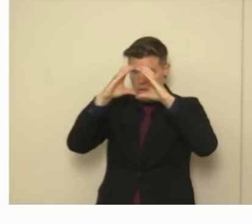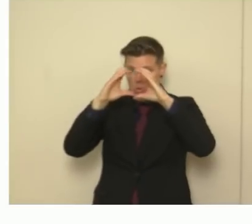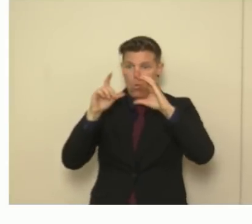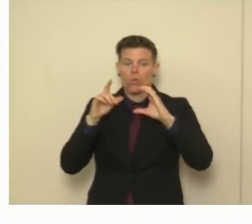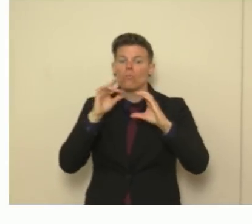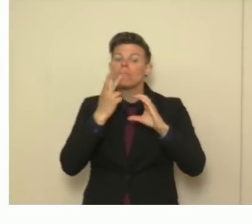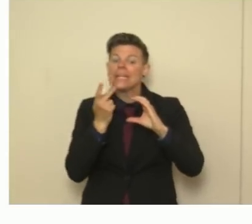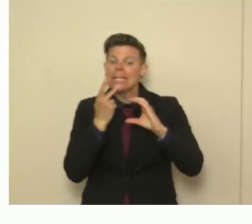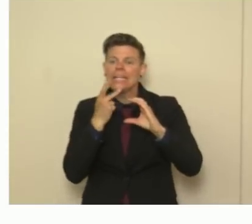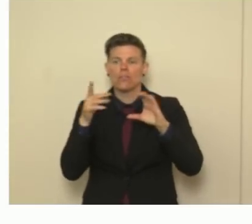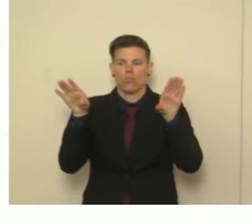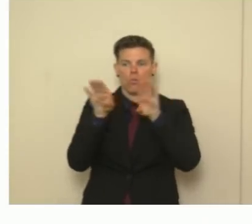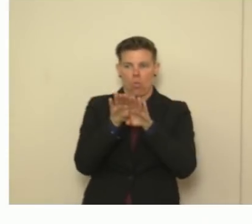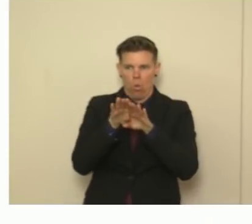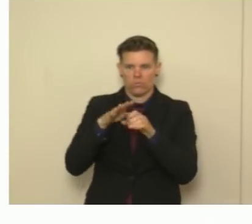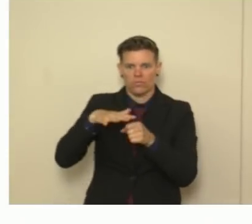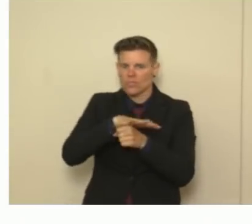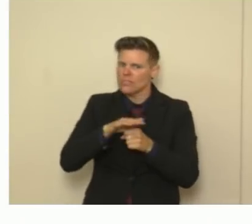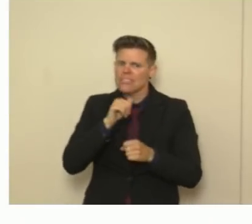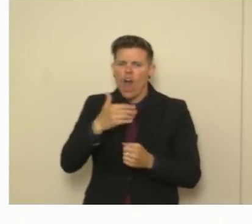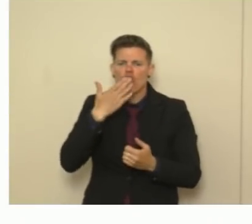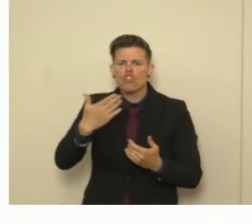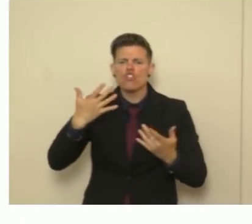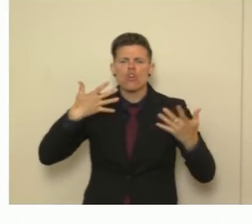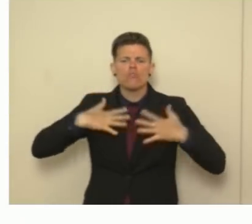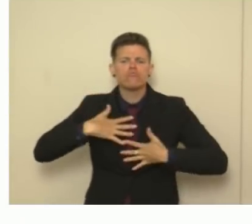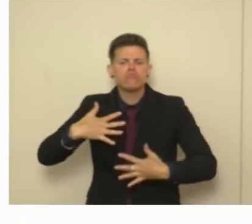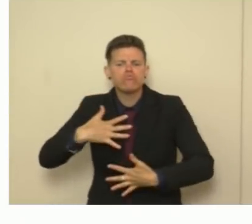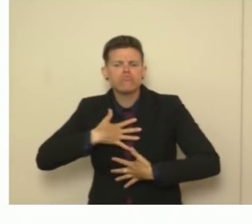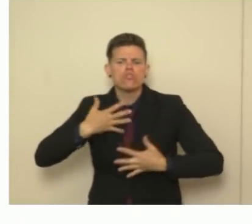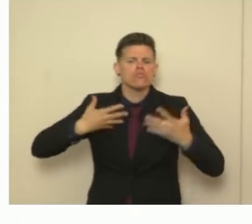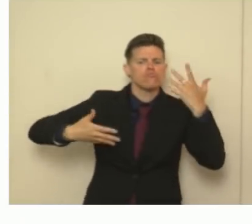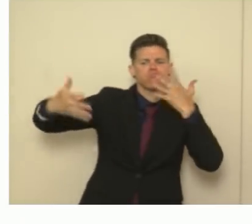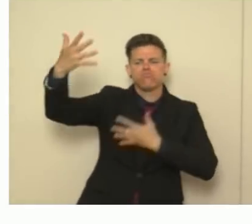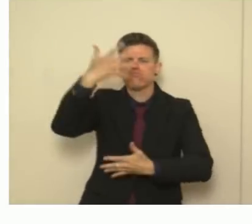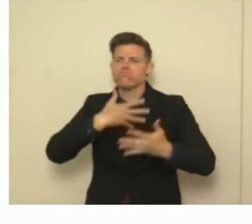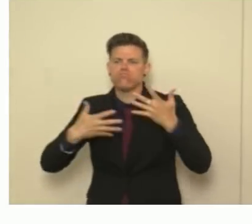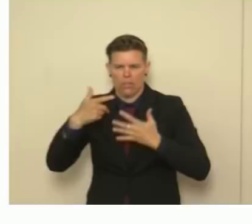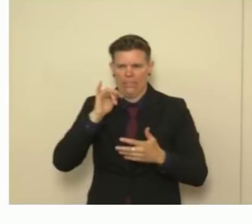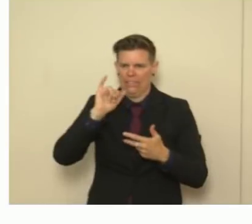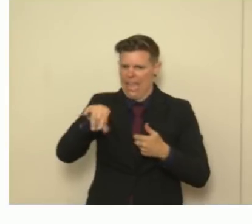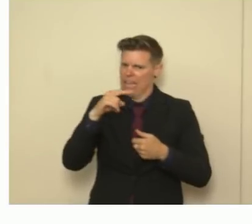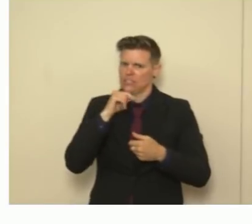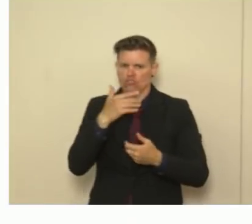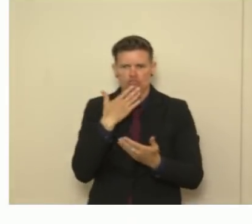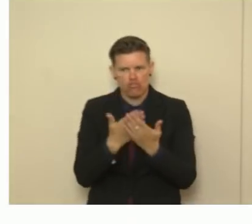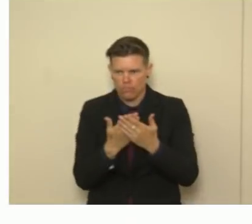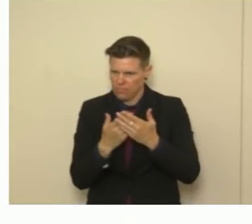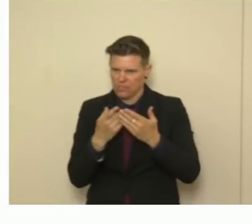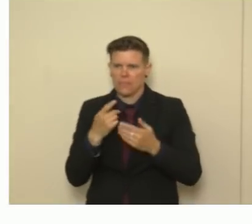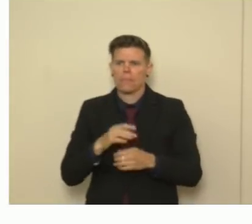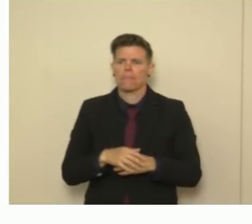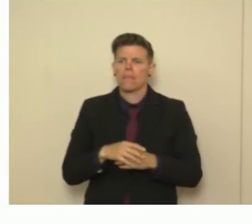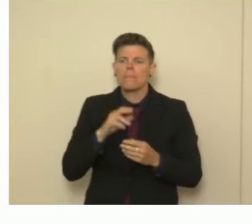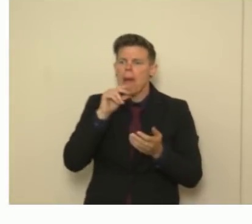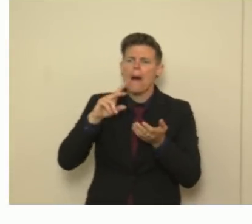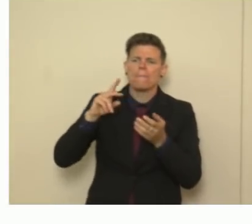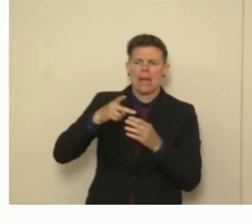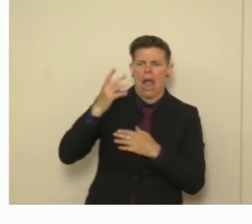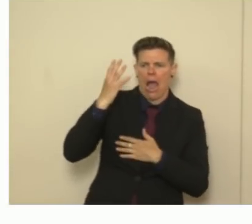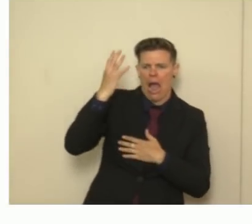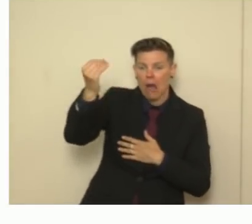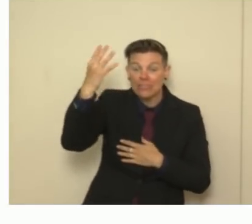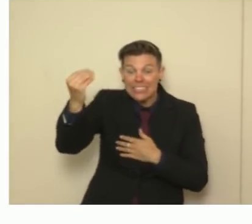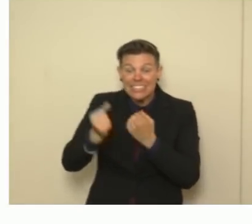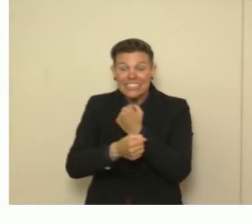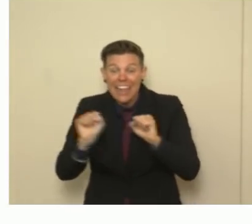that's a risky situation to be in all by itself. Also, it doesn't mean that being outside is safe. You know, we still